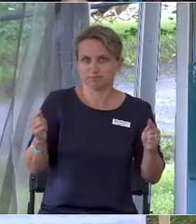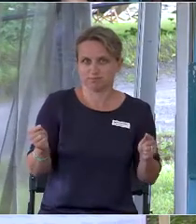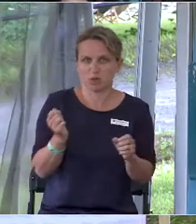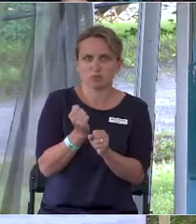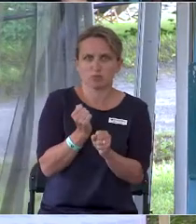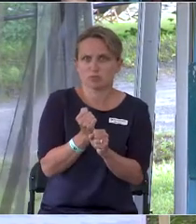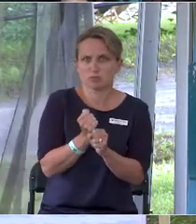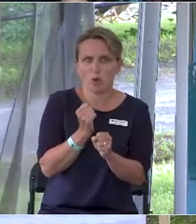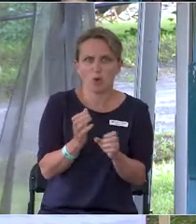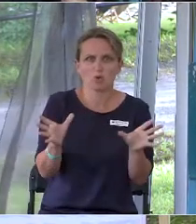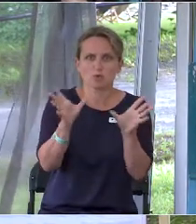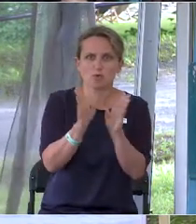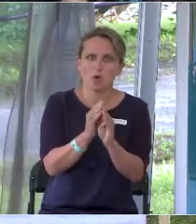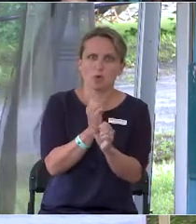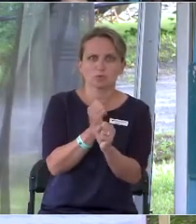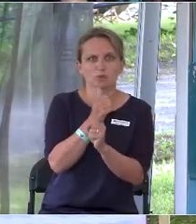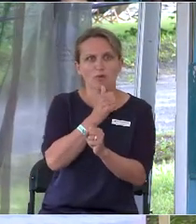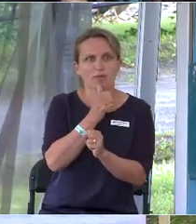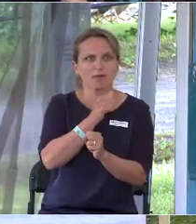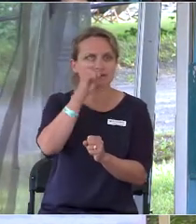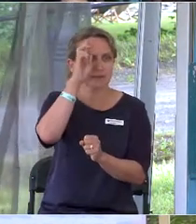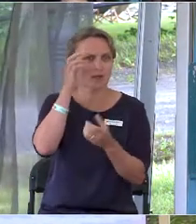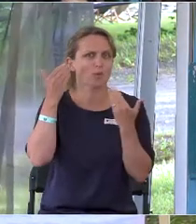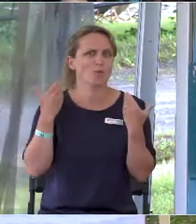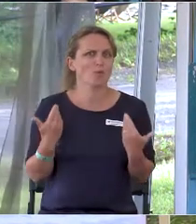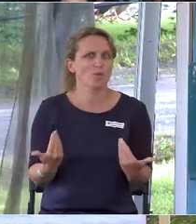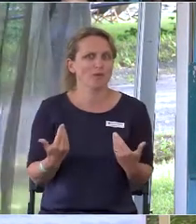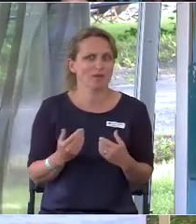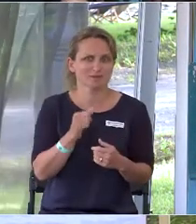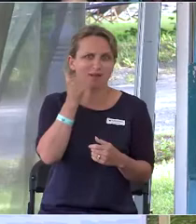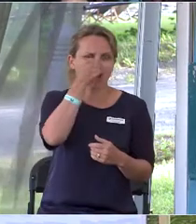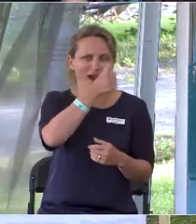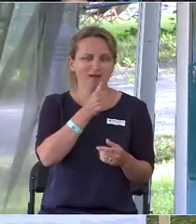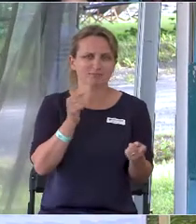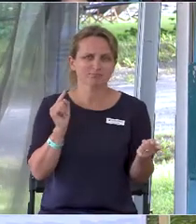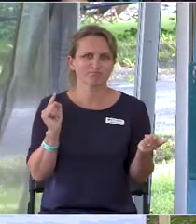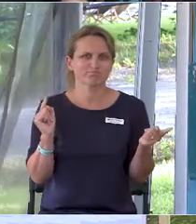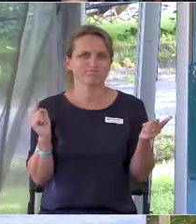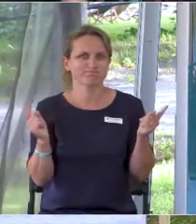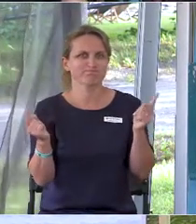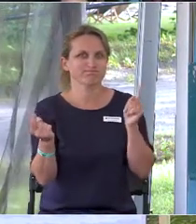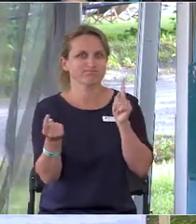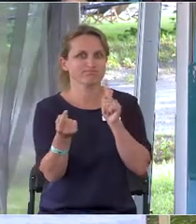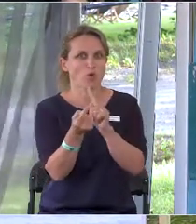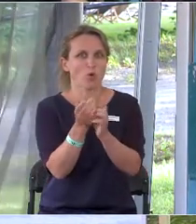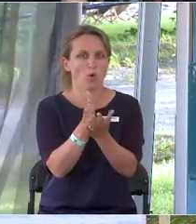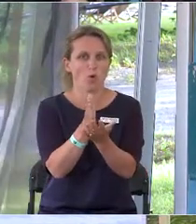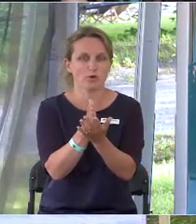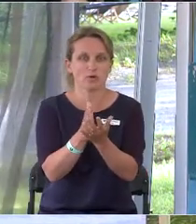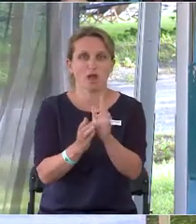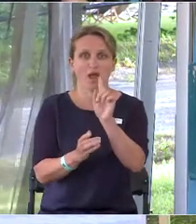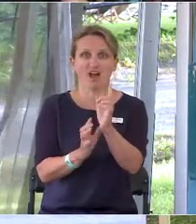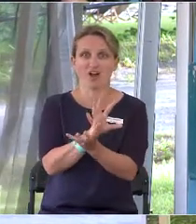cooperated has changed during the years, but I would say that the results